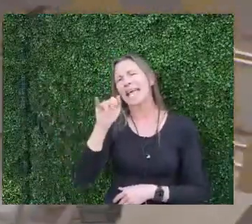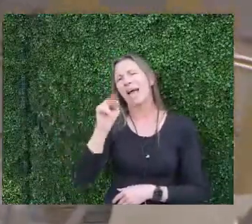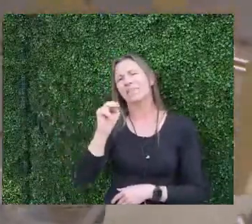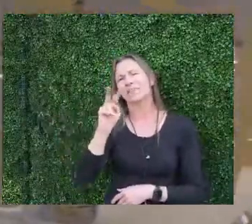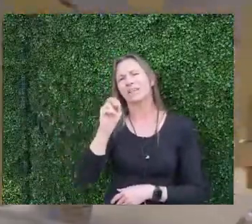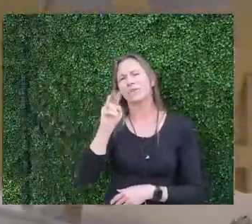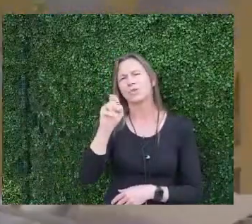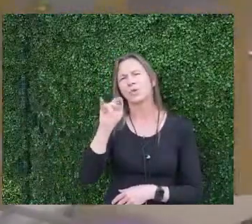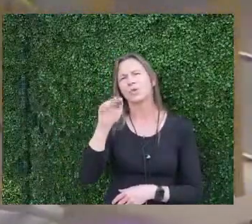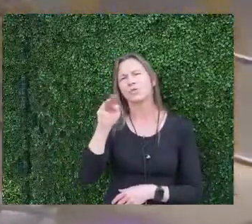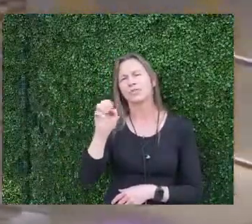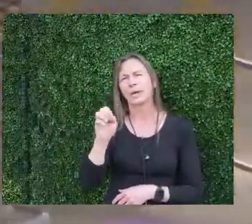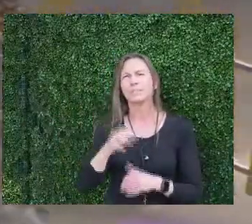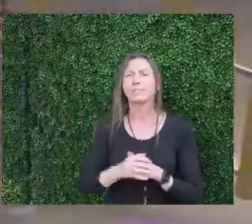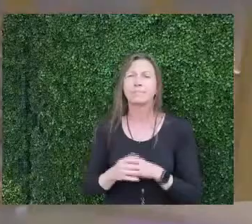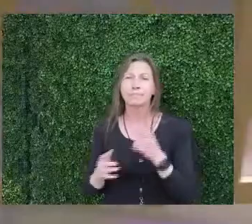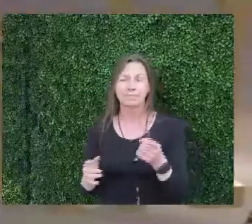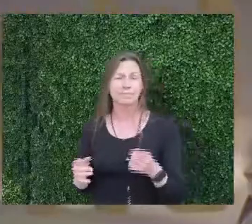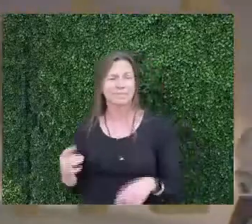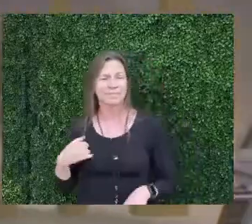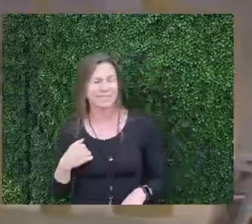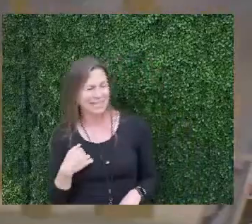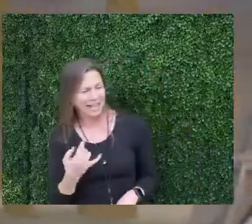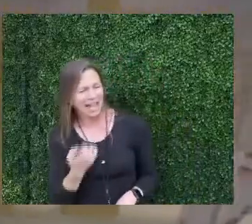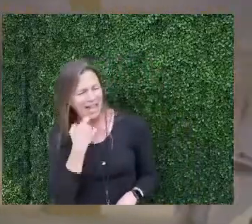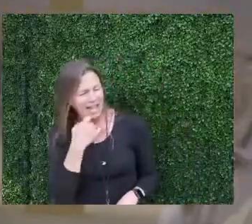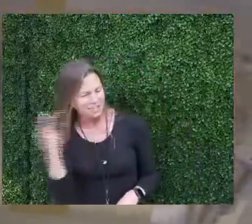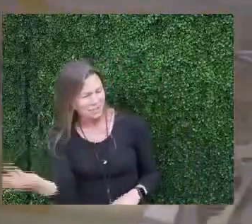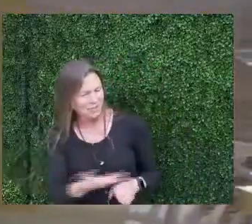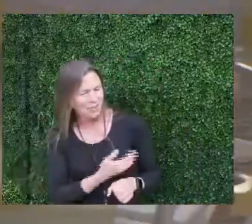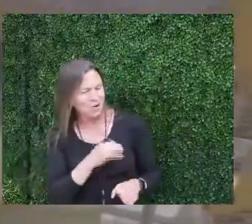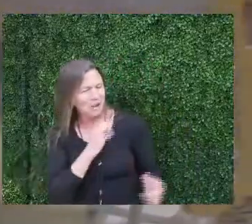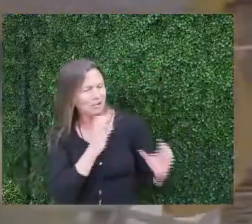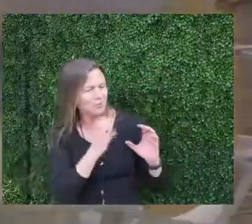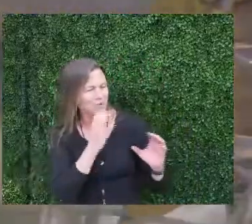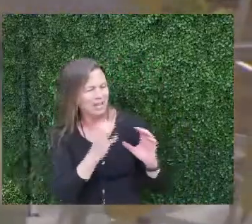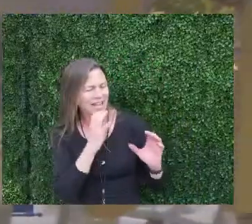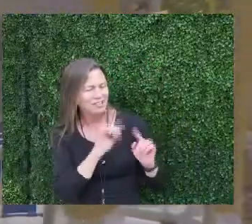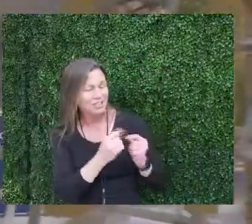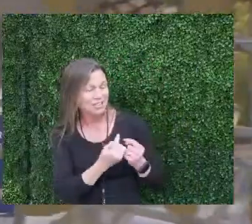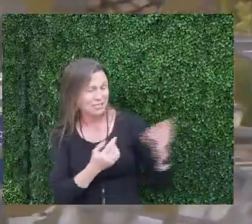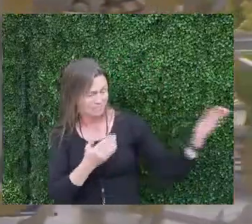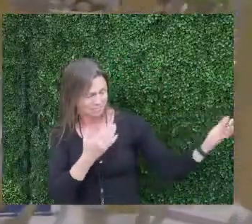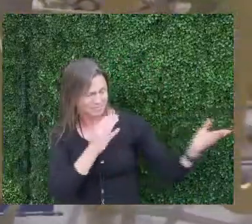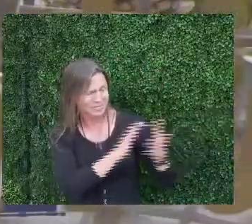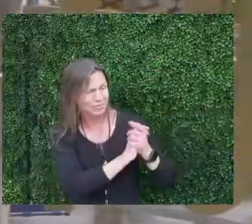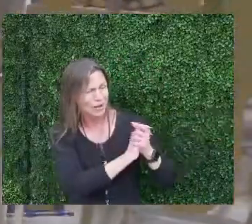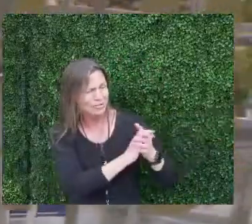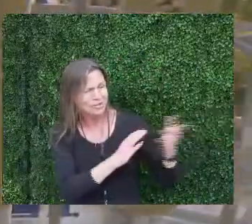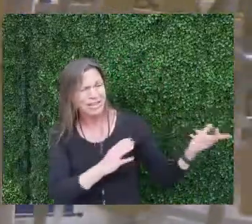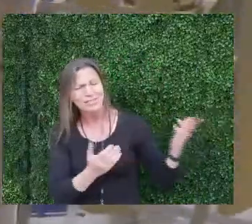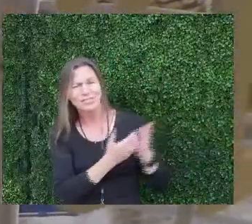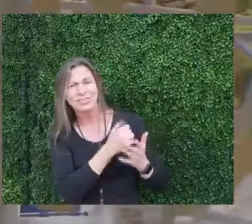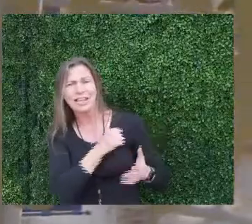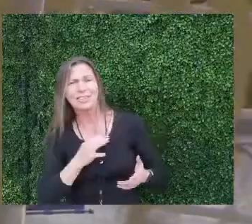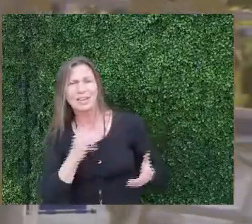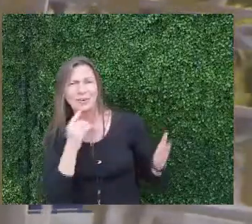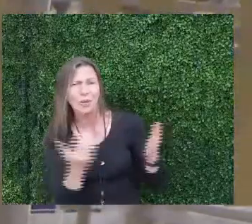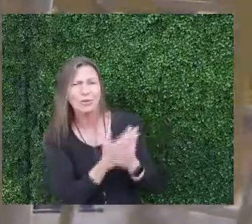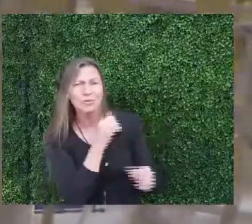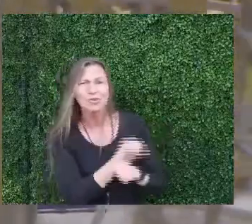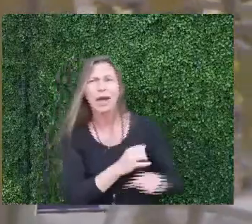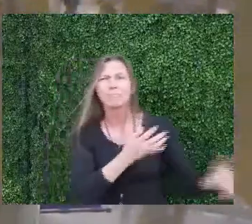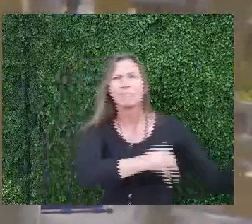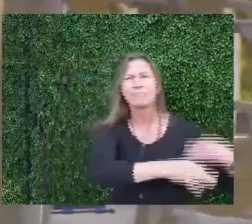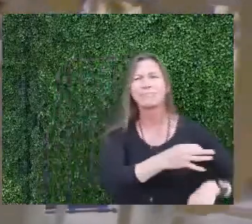I just fired my communication team. Congratulations, Senator, on the new job. My gosh. Well, now